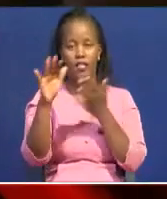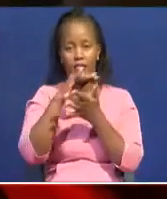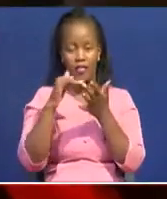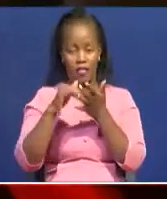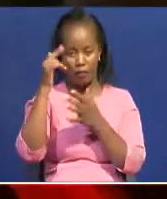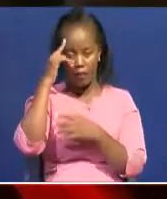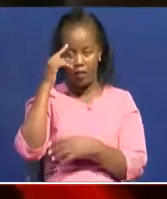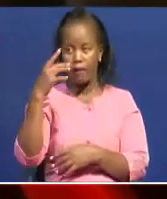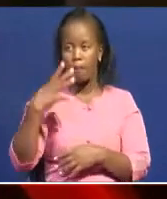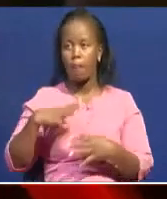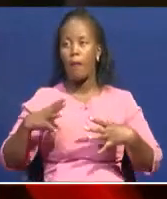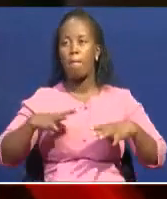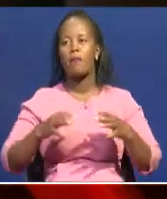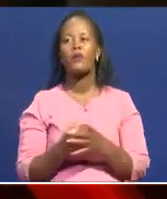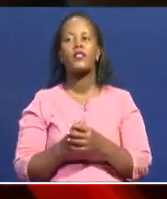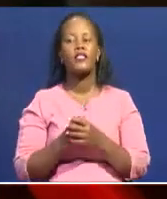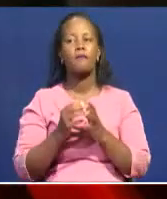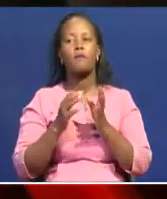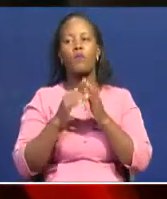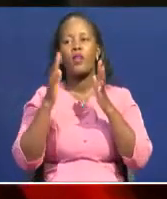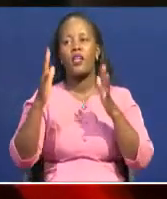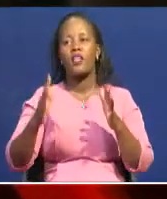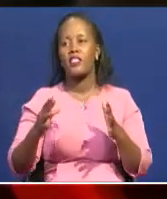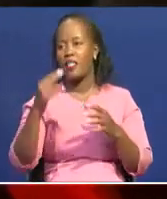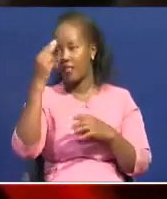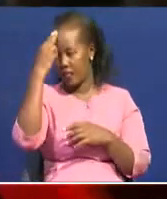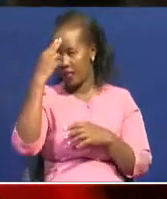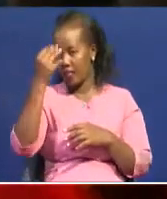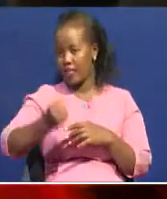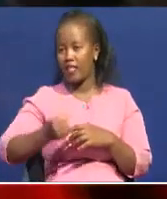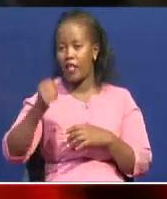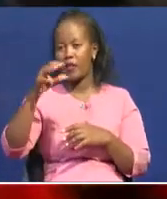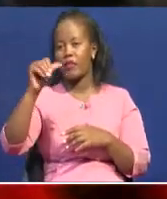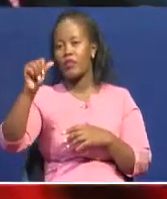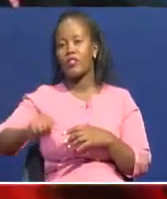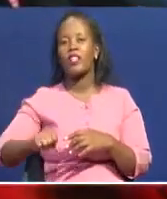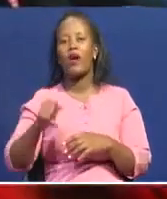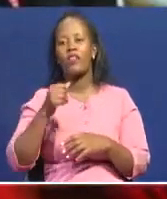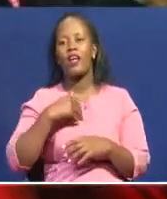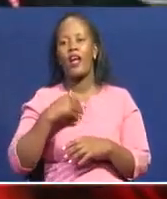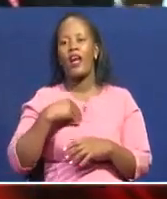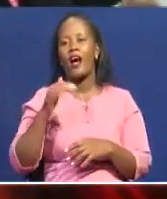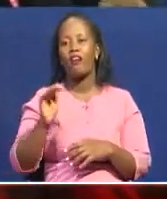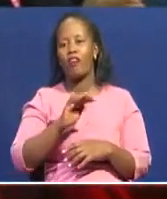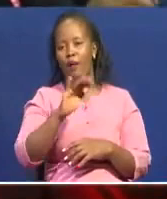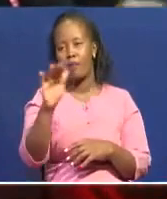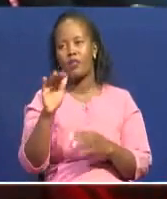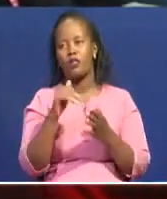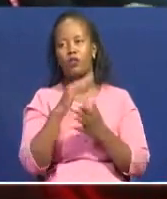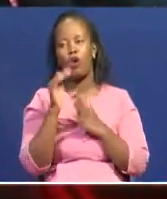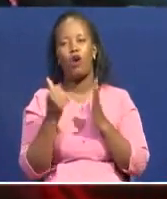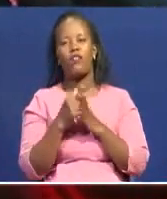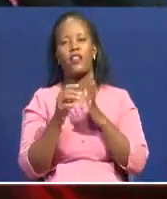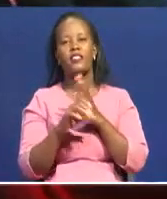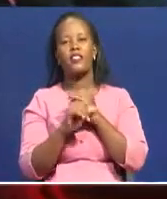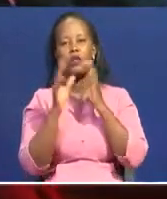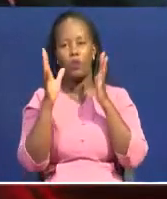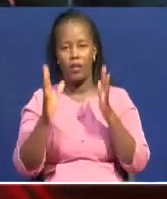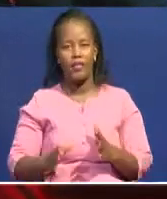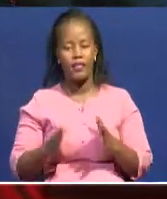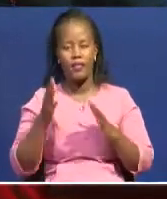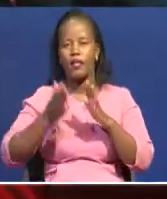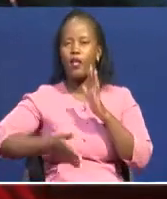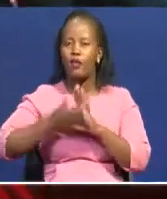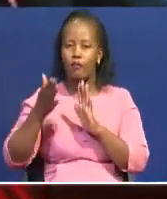locals. The leaders, drawn from Kajiado South Sub-County, appealed to the concerned stakeholders to fast track